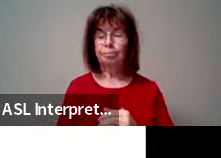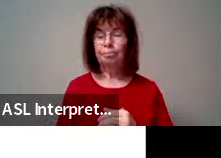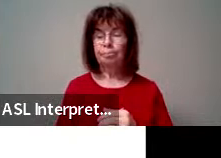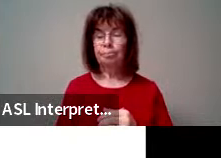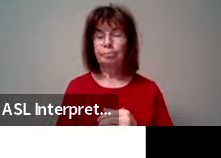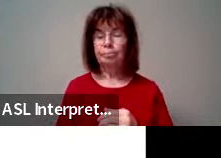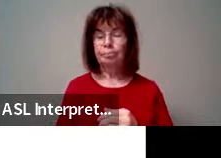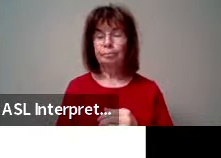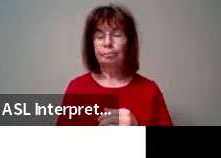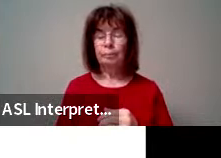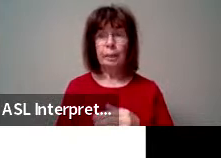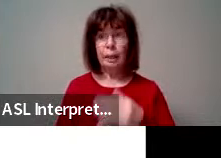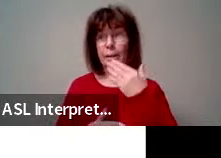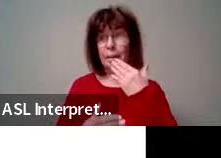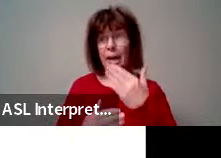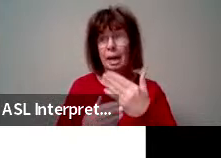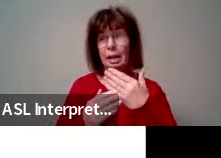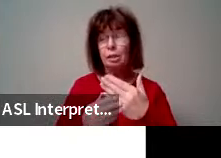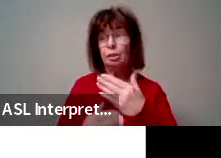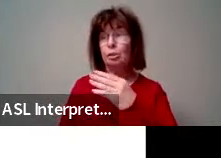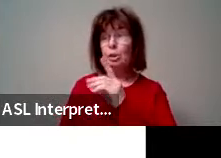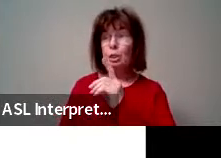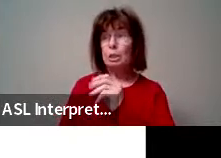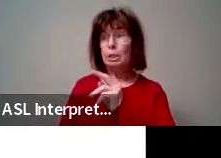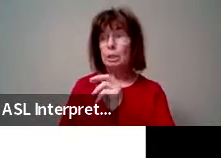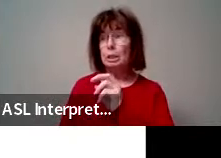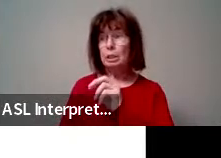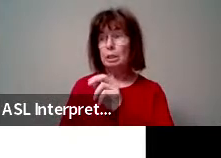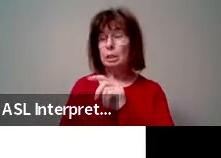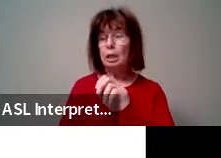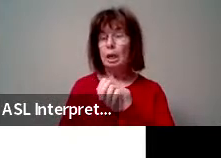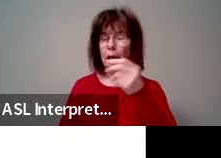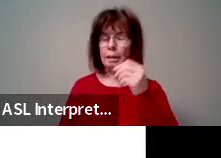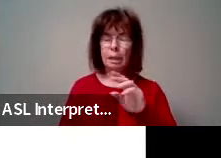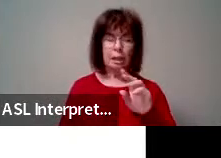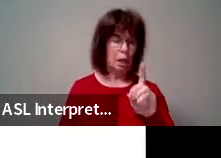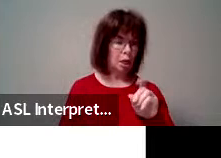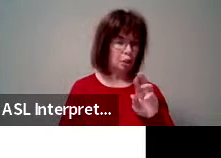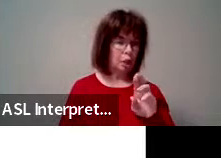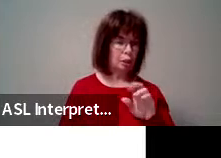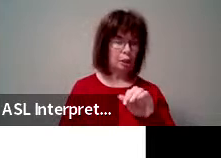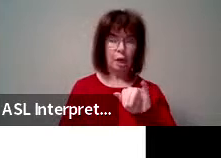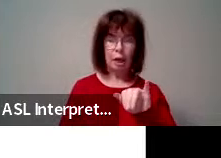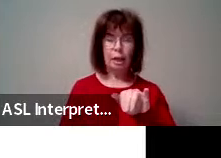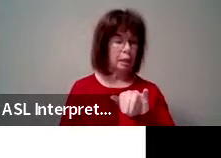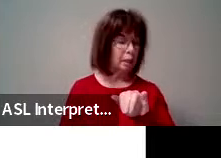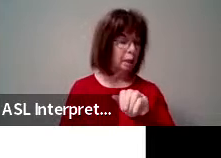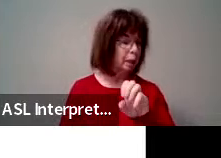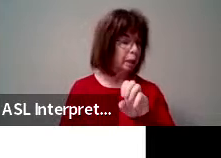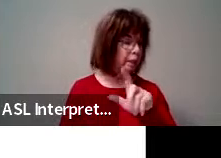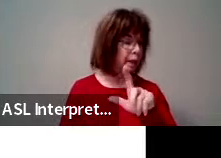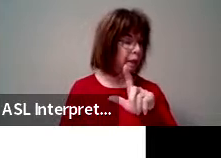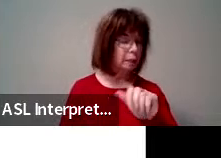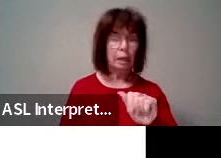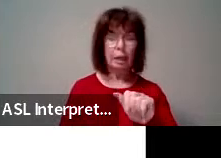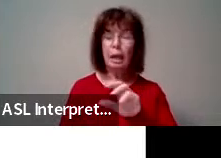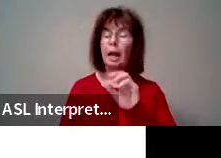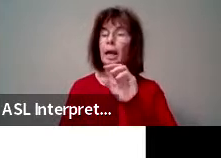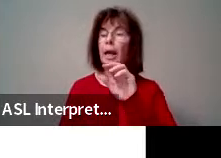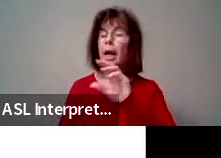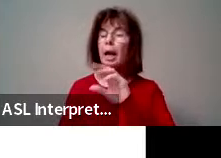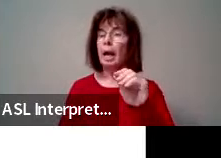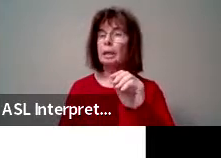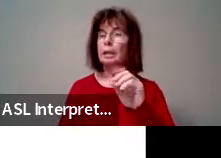Thank you, Donata. I think it's Dr. Ayala and Dr. Dunn will give us the